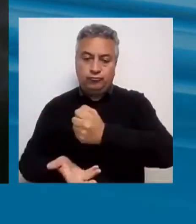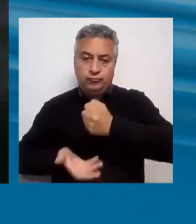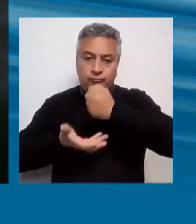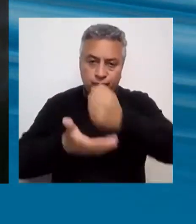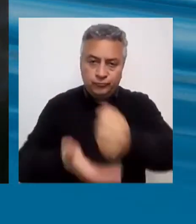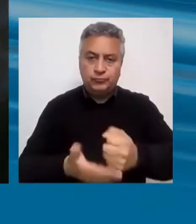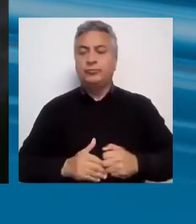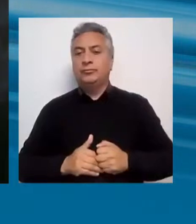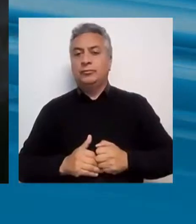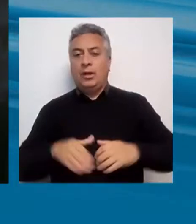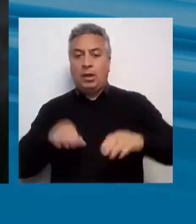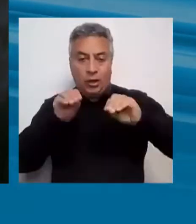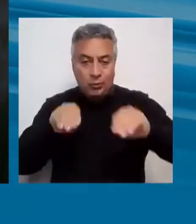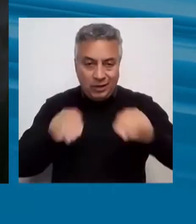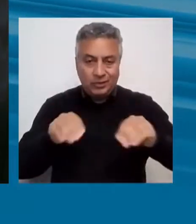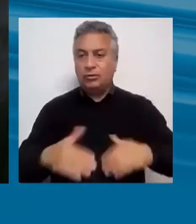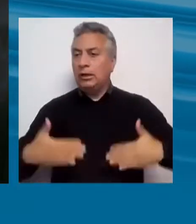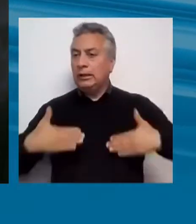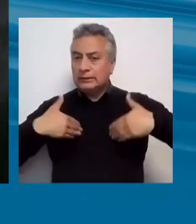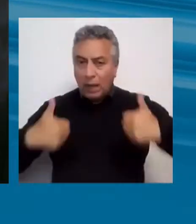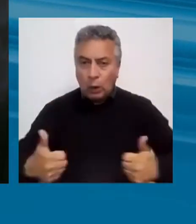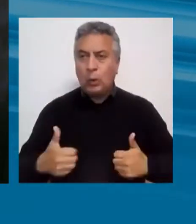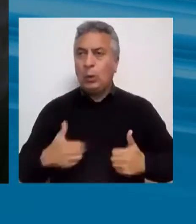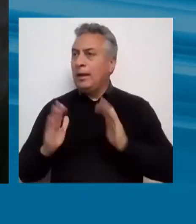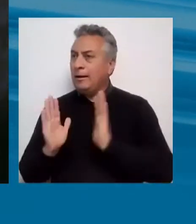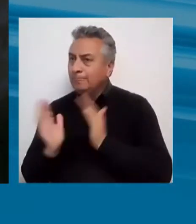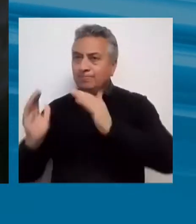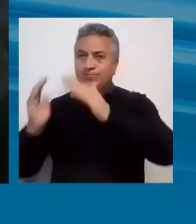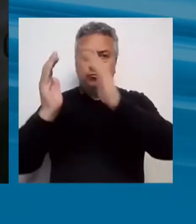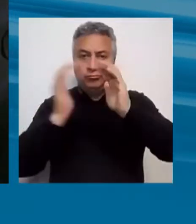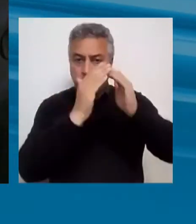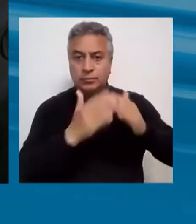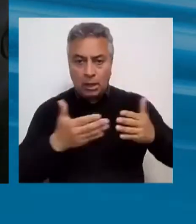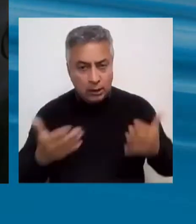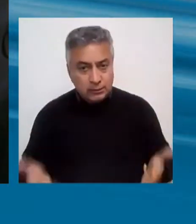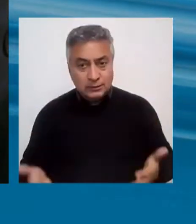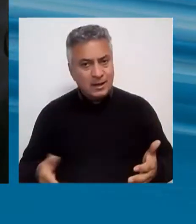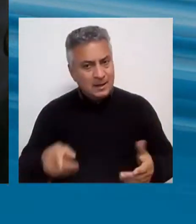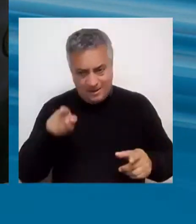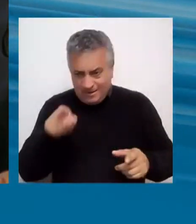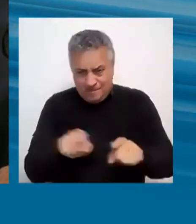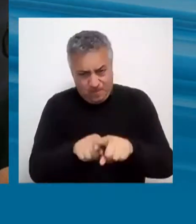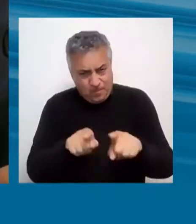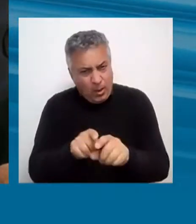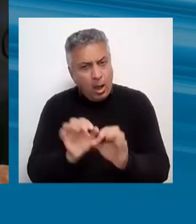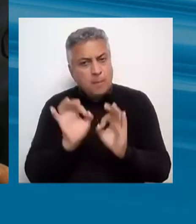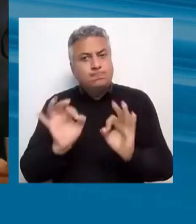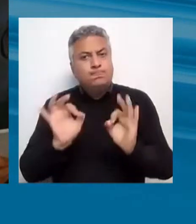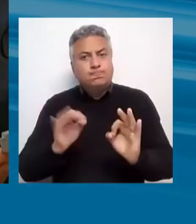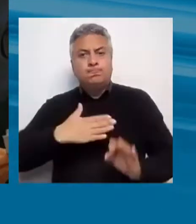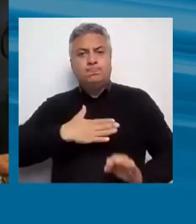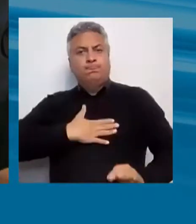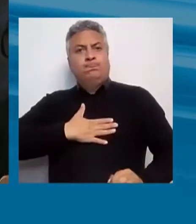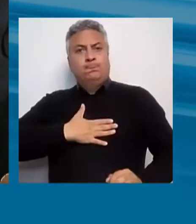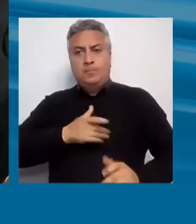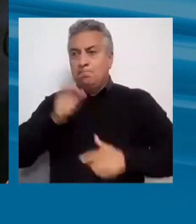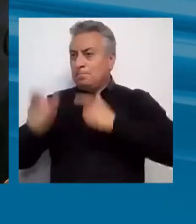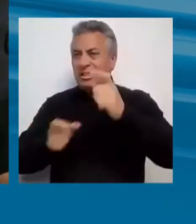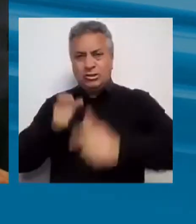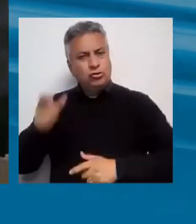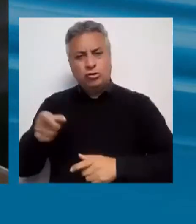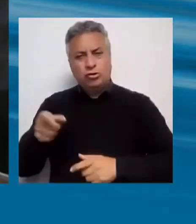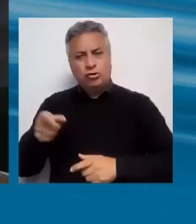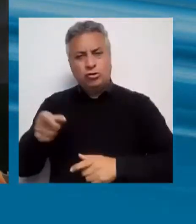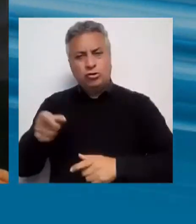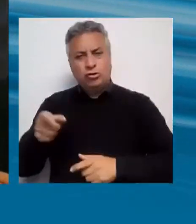better investment in education, health, infrastructure. And there's nothing more powerful than the sense of